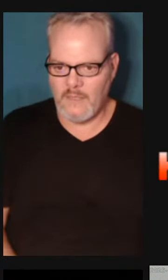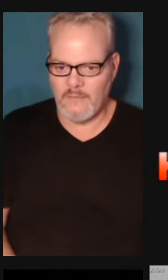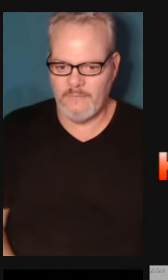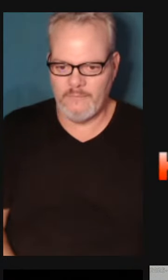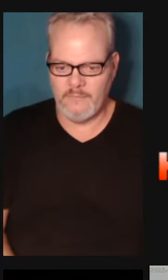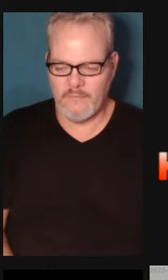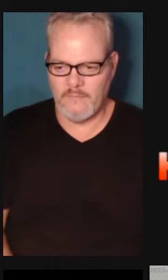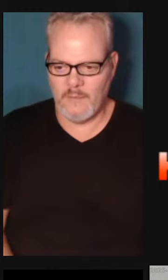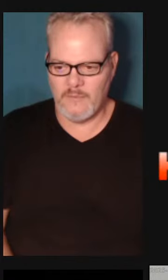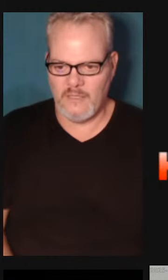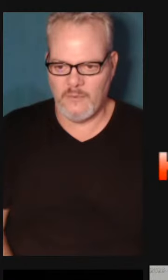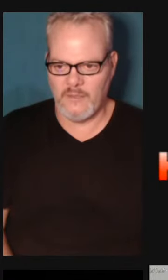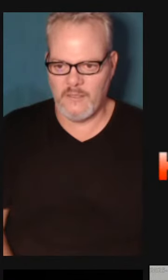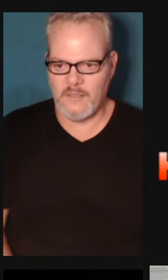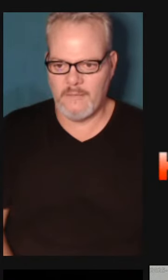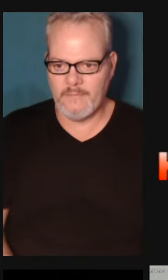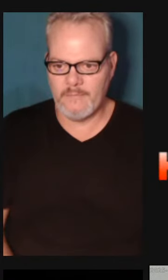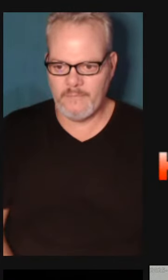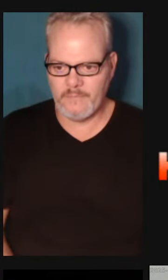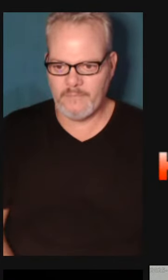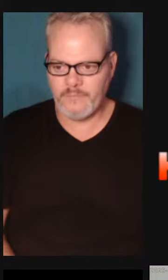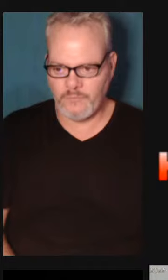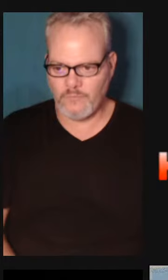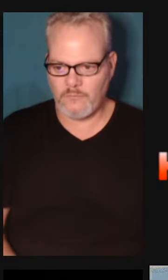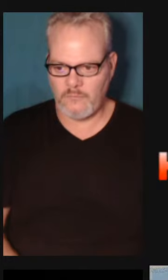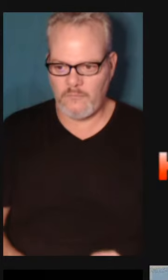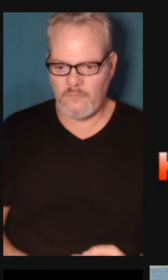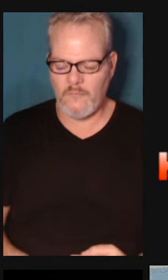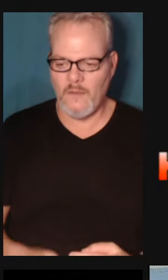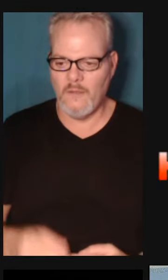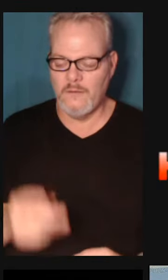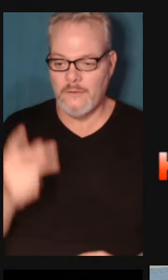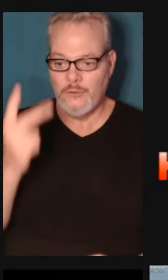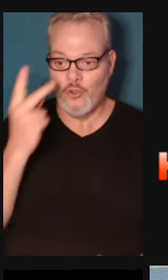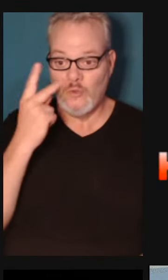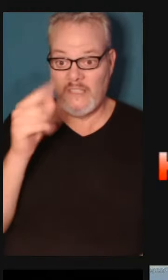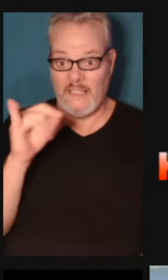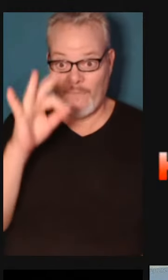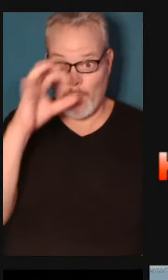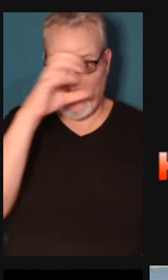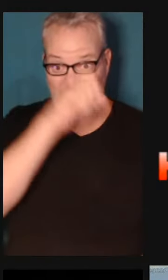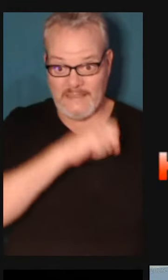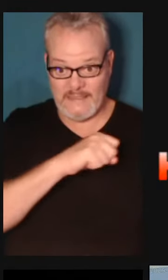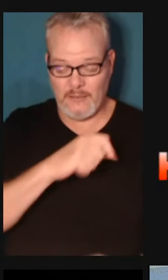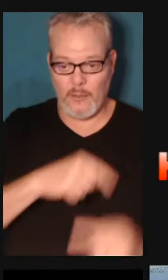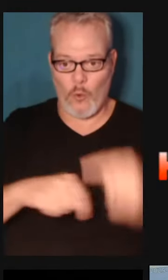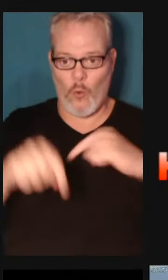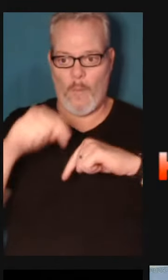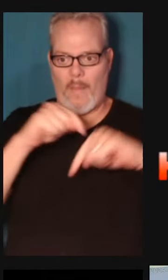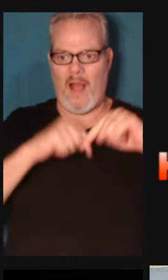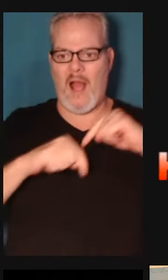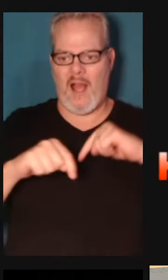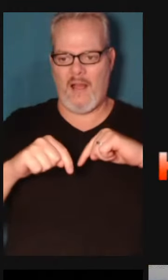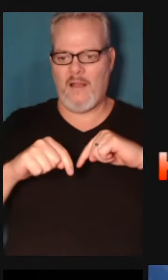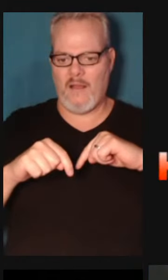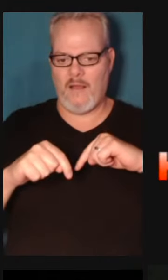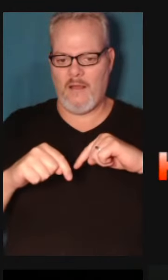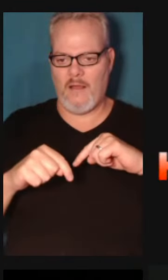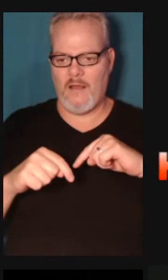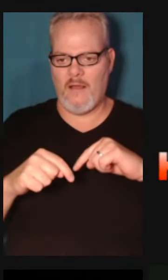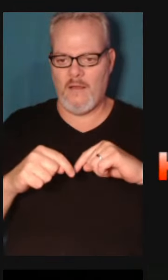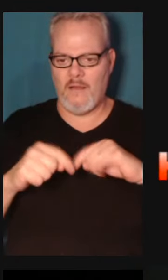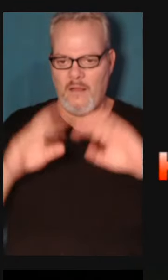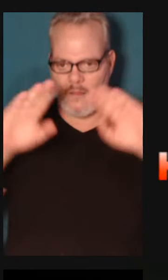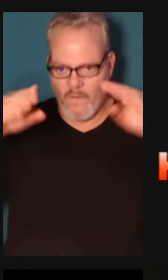And focusing on events, you can maybe miss it, but let me pull it back here a bit to the third, and let's focus down here on